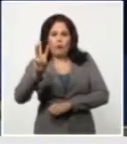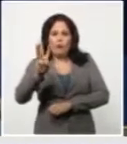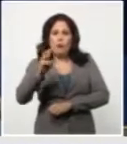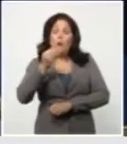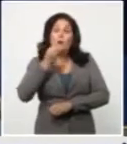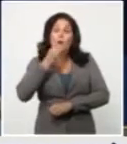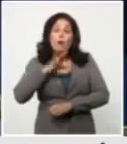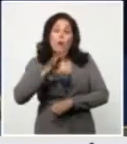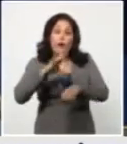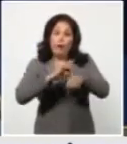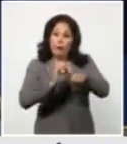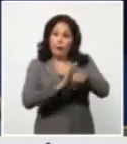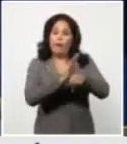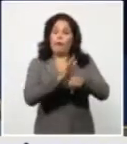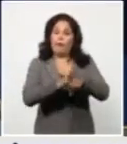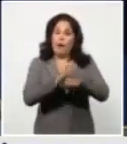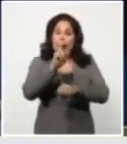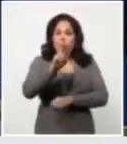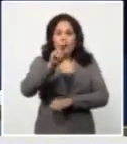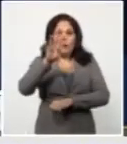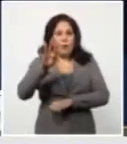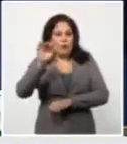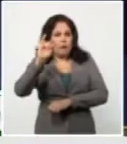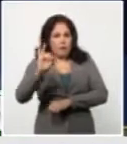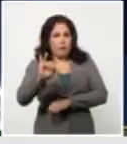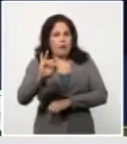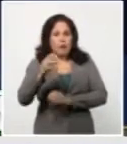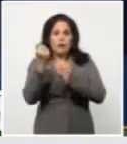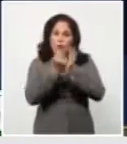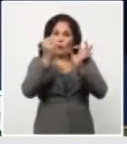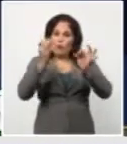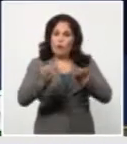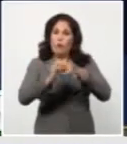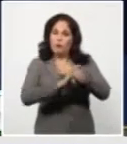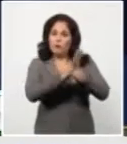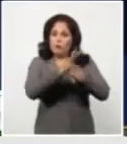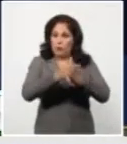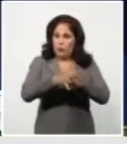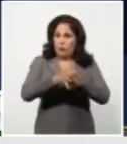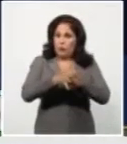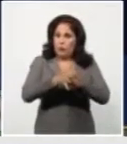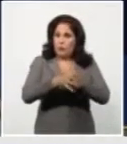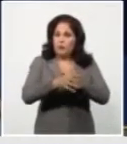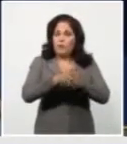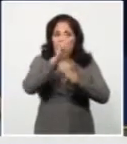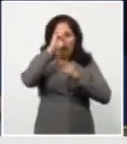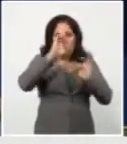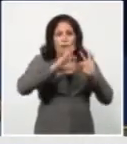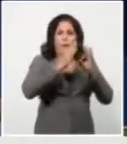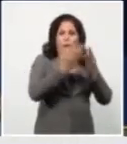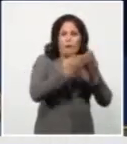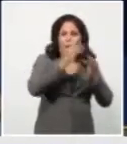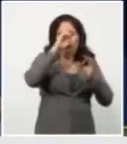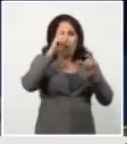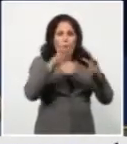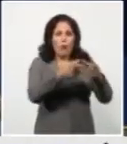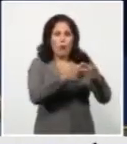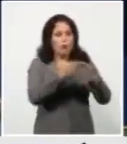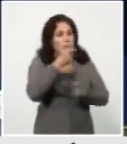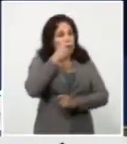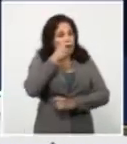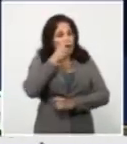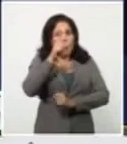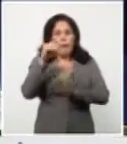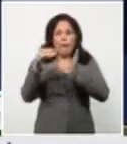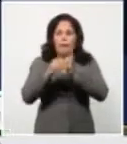9 under surveillance, 243 suspects, and 247 are confirmed.